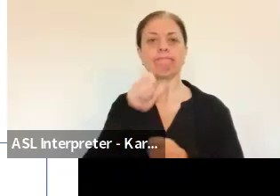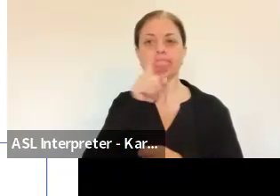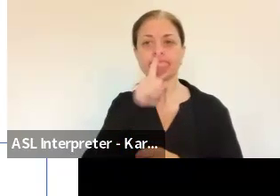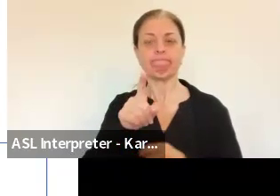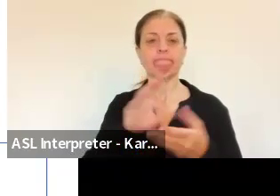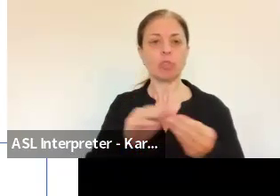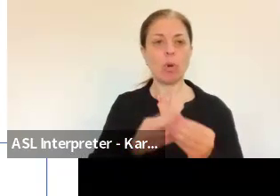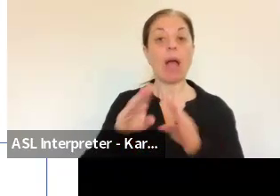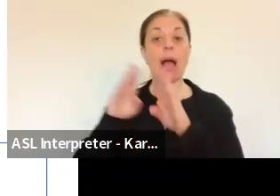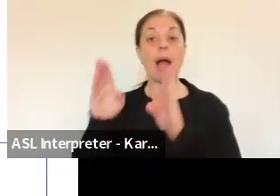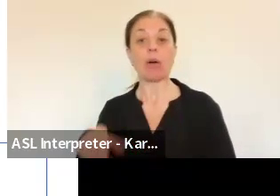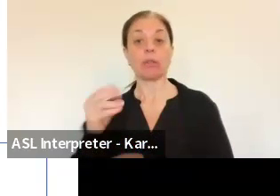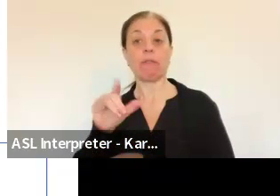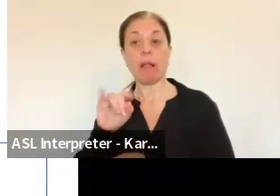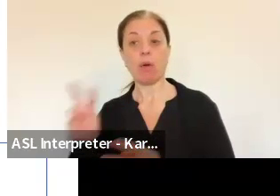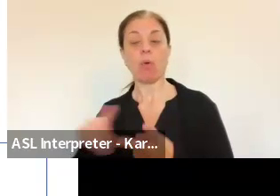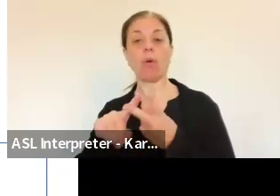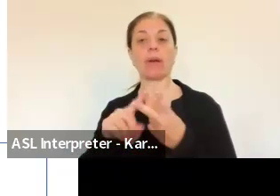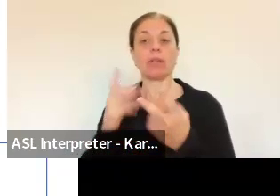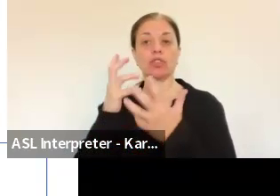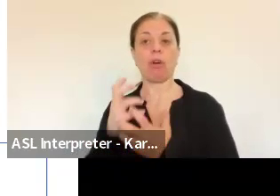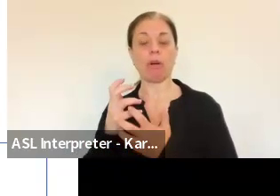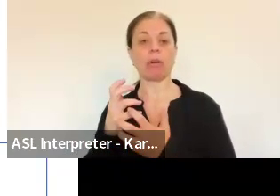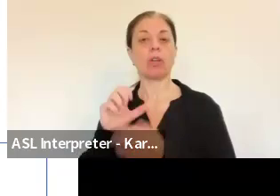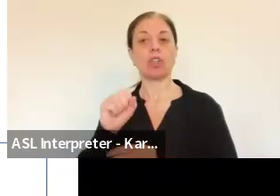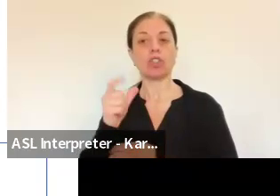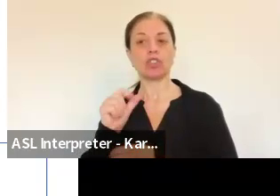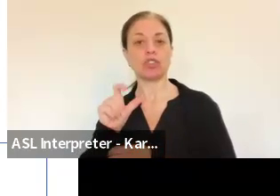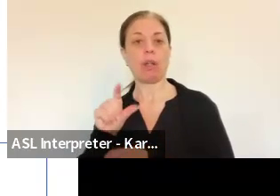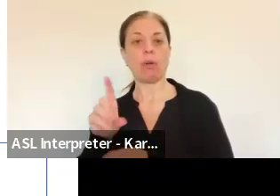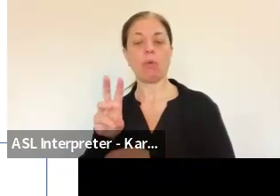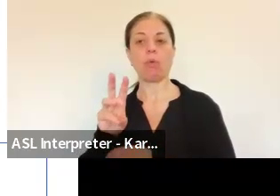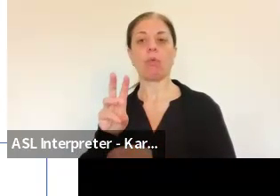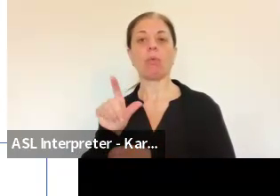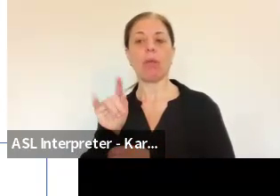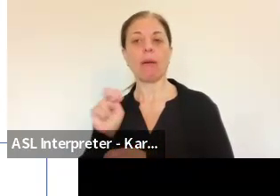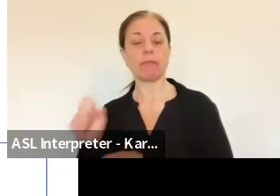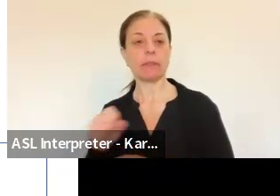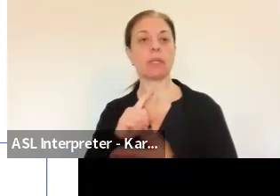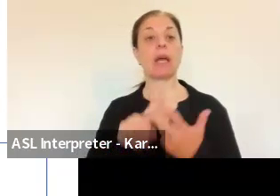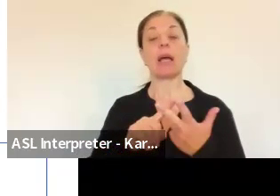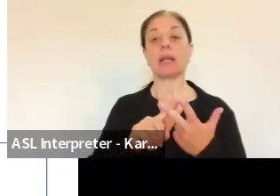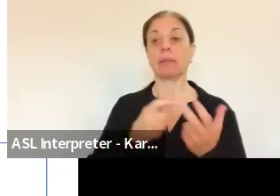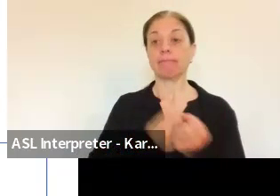of Hollow and Dark and Shallow Lies, and to anyone who's a fan of Hill House on